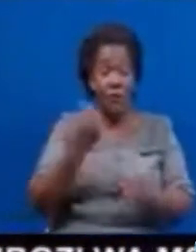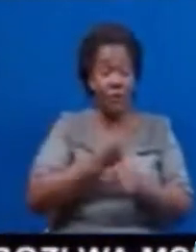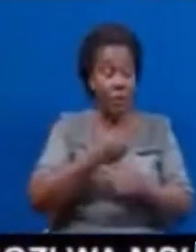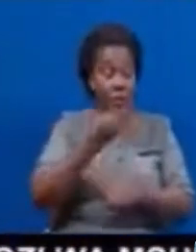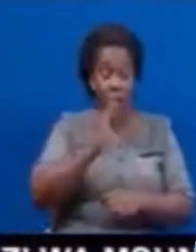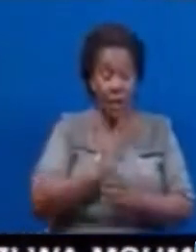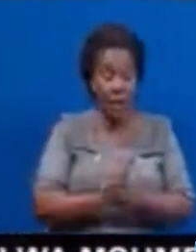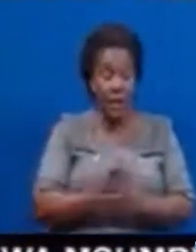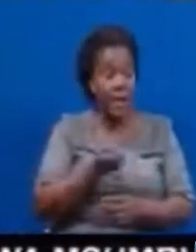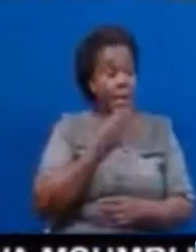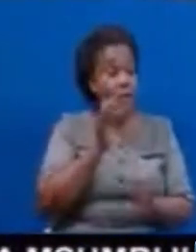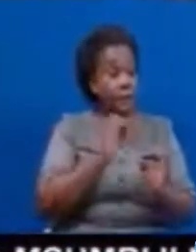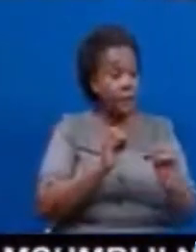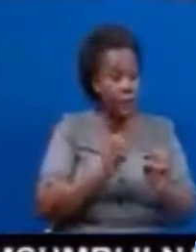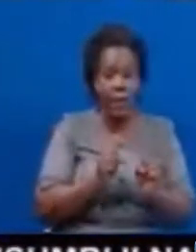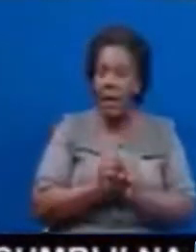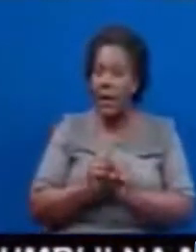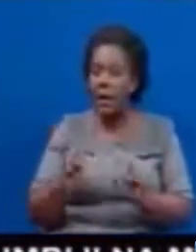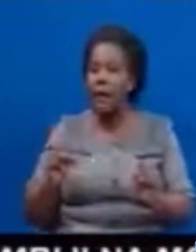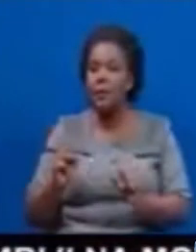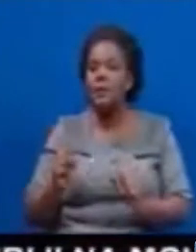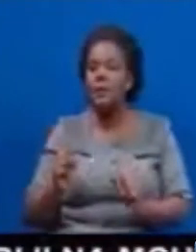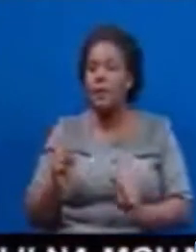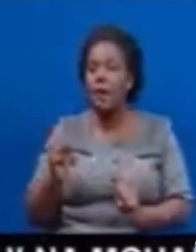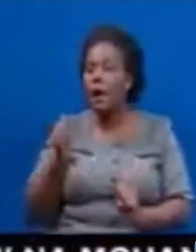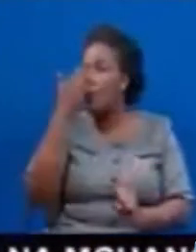they did not see Magufuli coming.